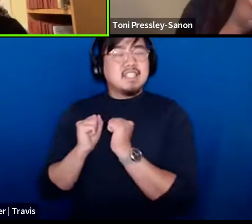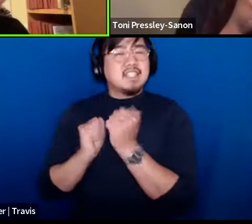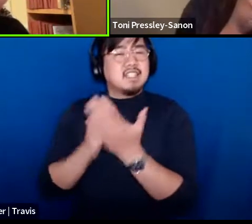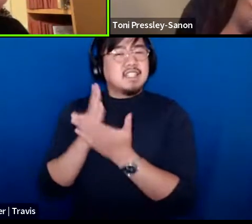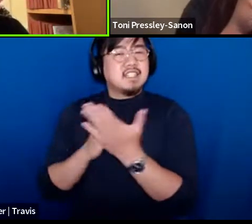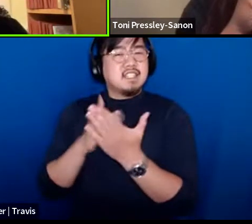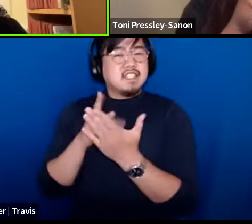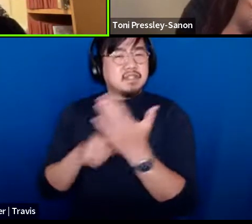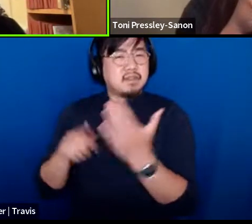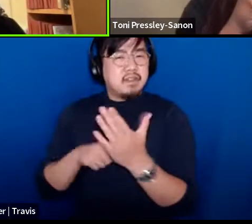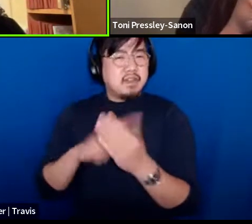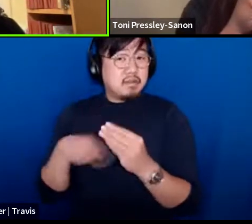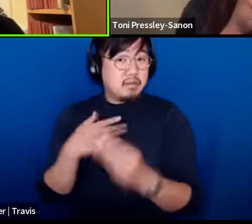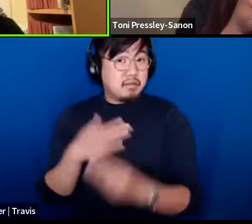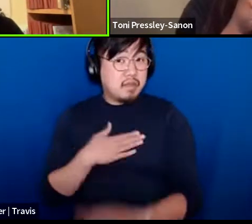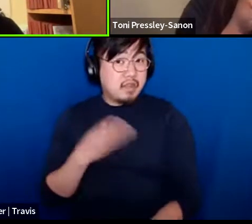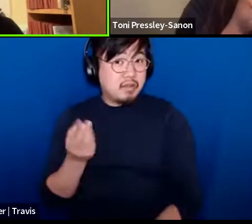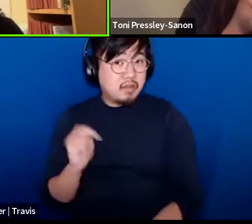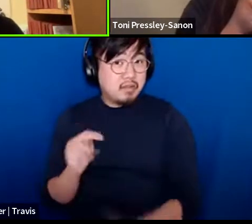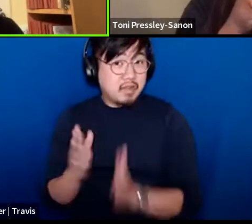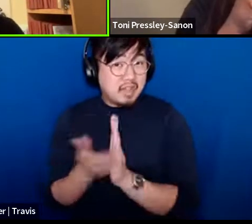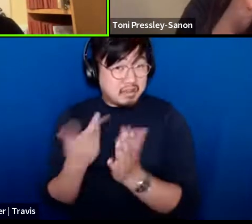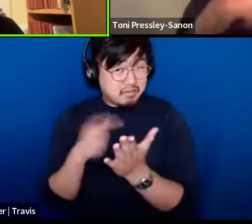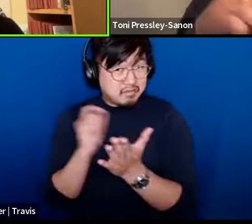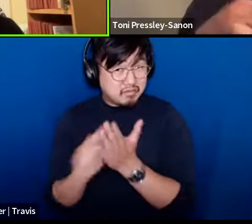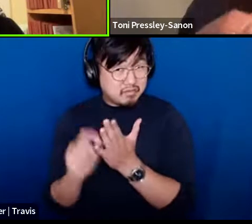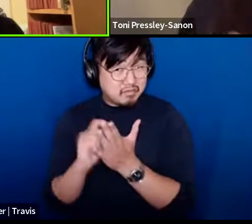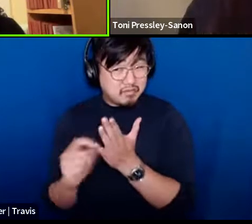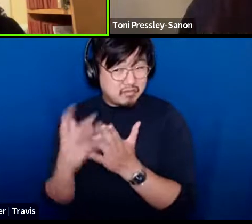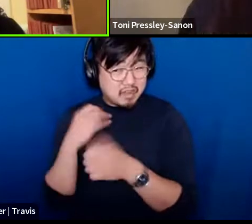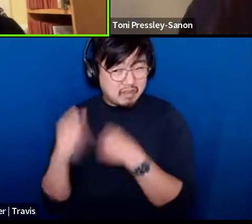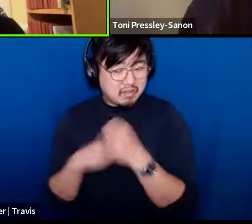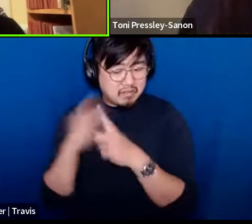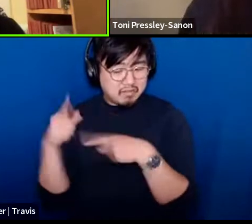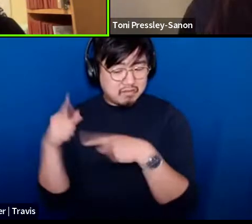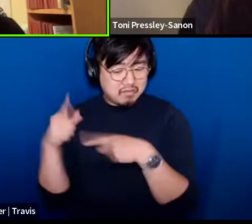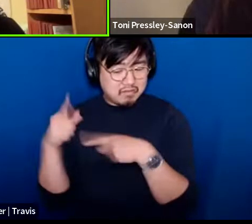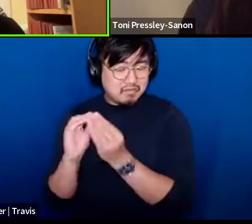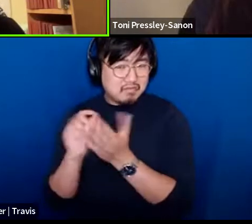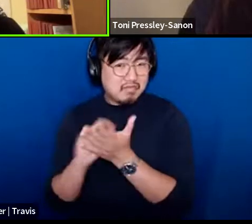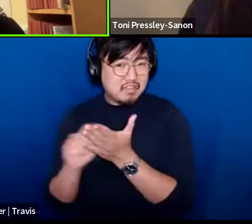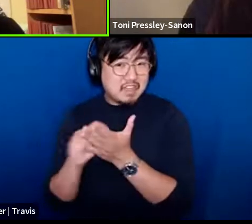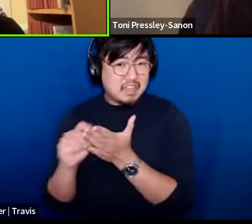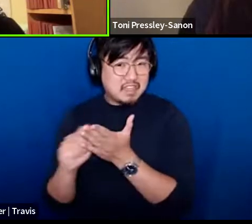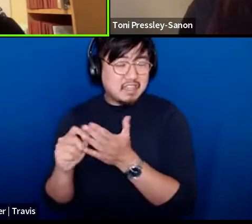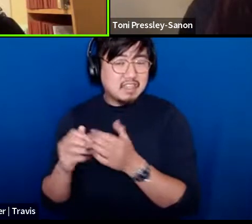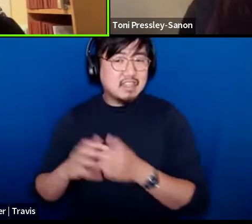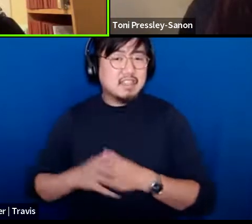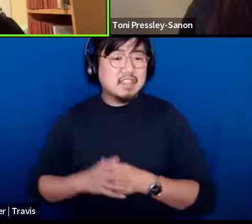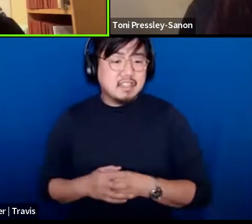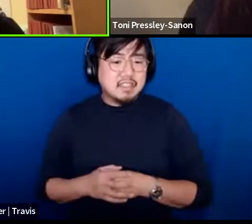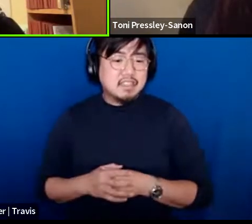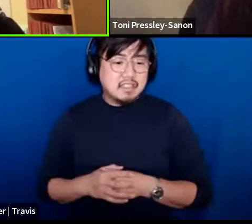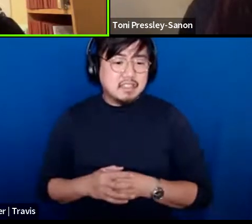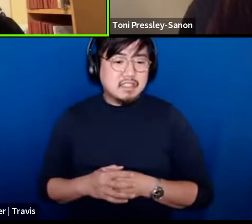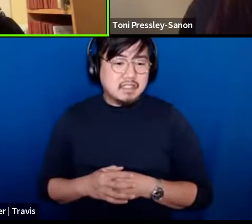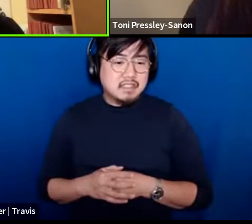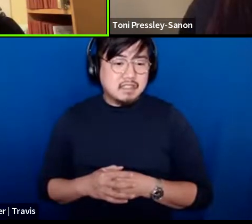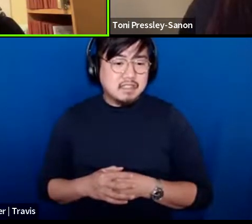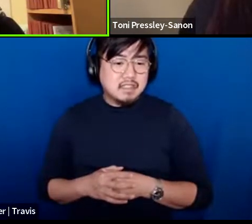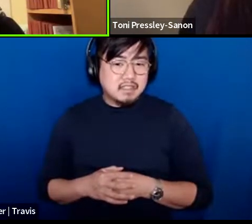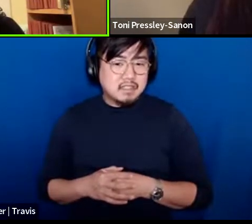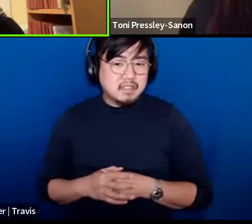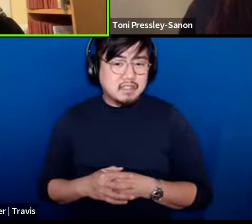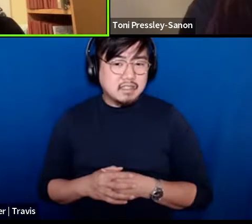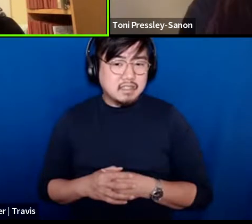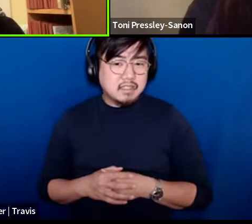my own book, this book I spent 5 years writing, a really big part of that is that I am not